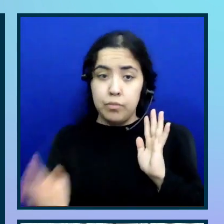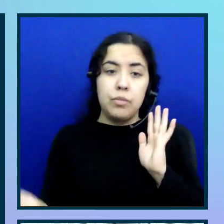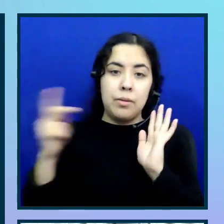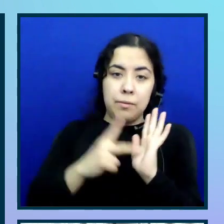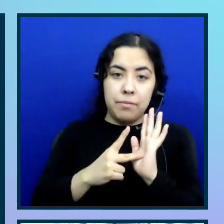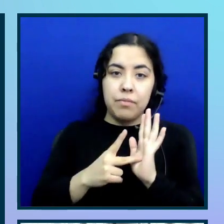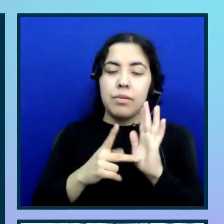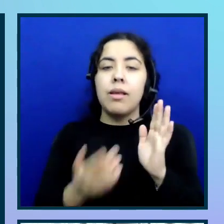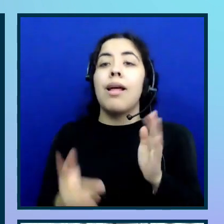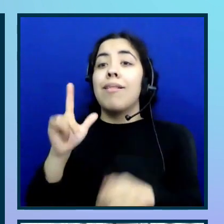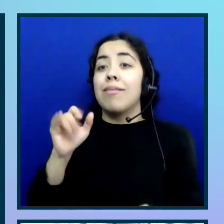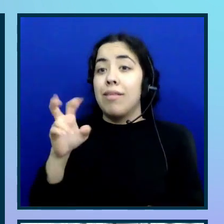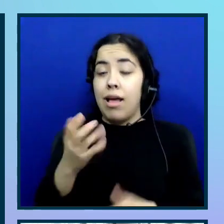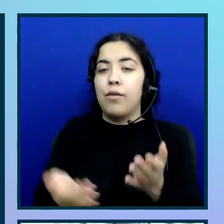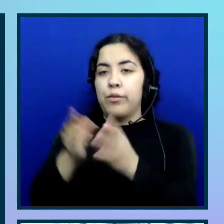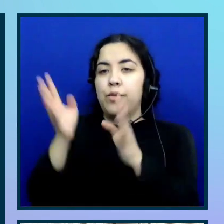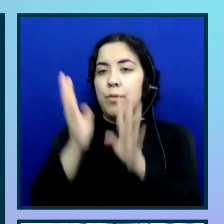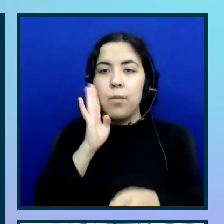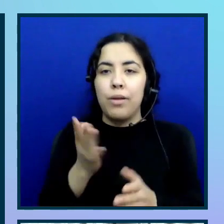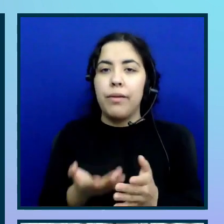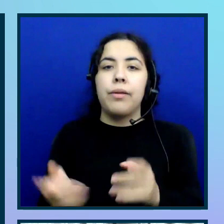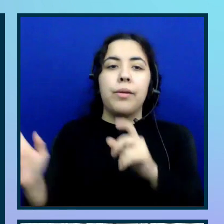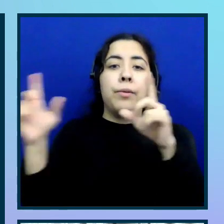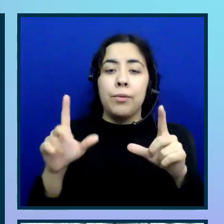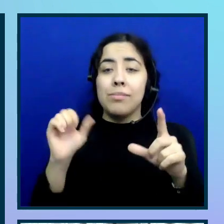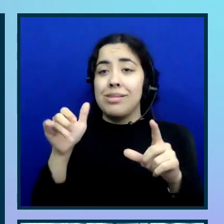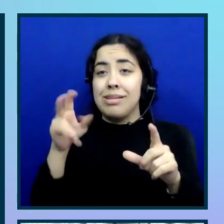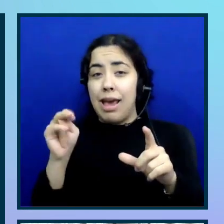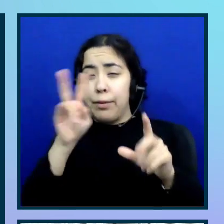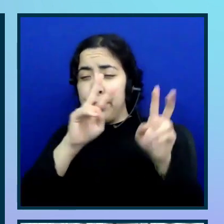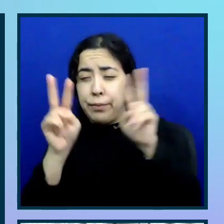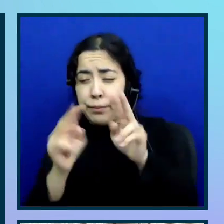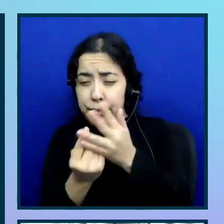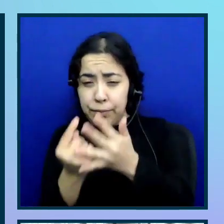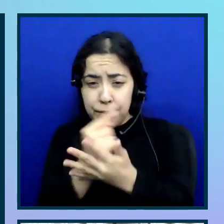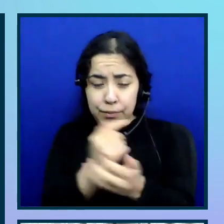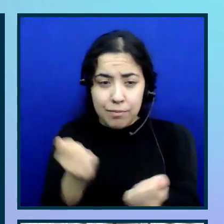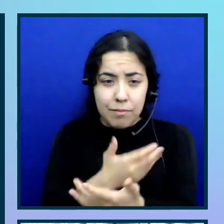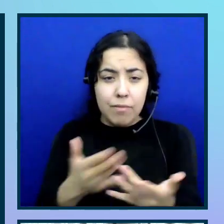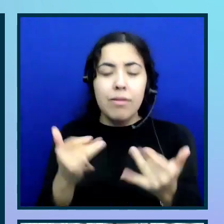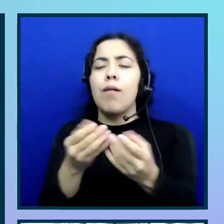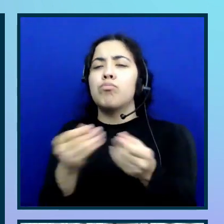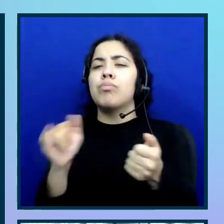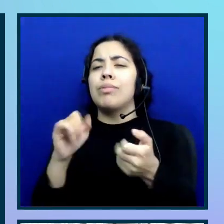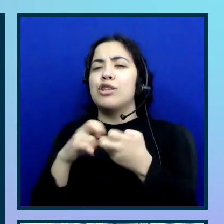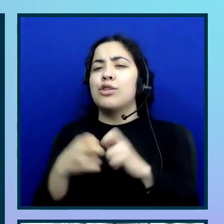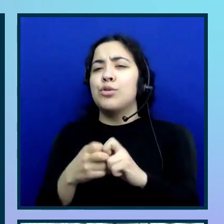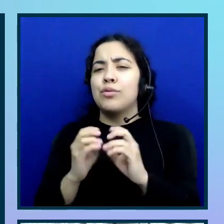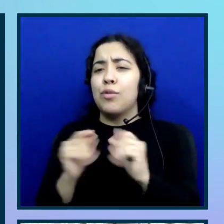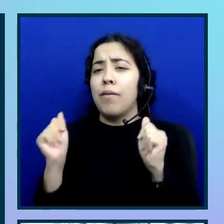The page will live reload. I can rerun this scan and now see that I have resolved accessibility issues for that specific